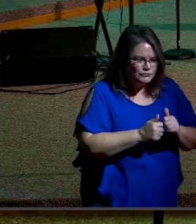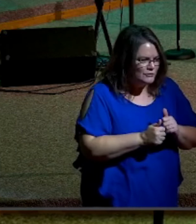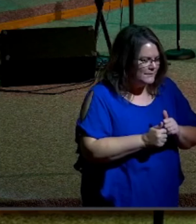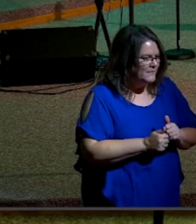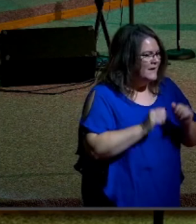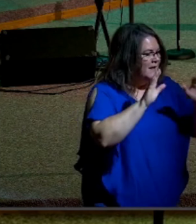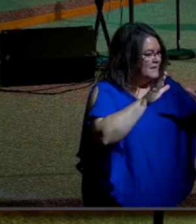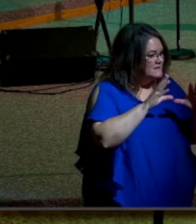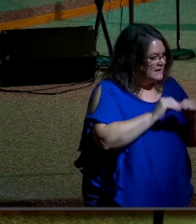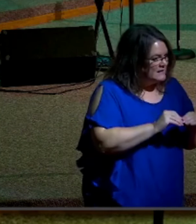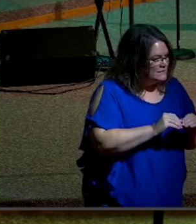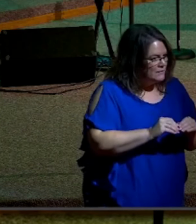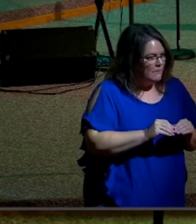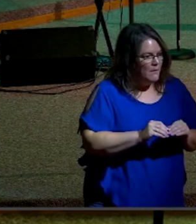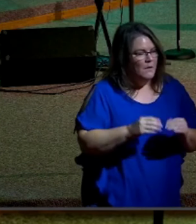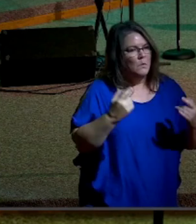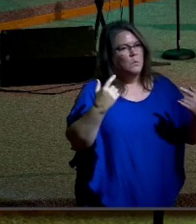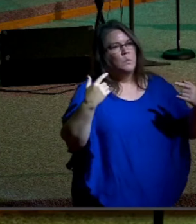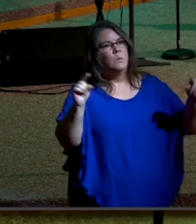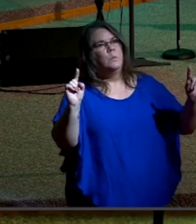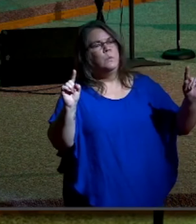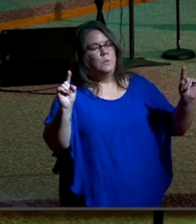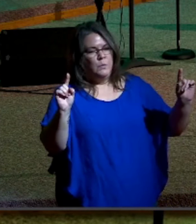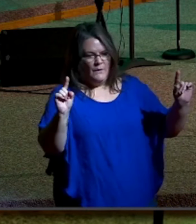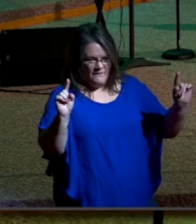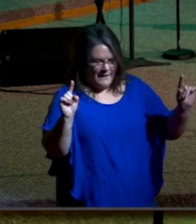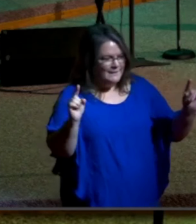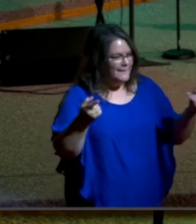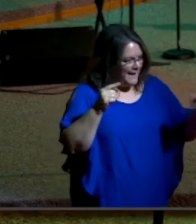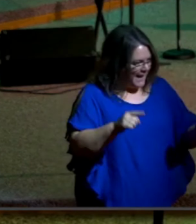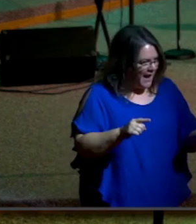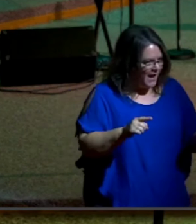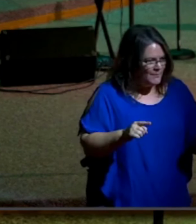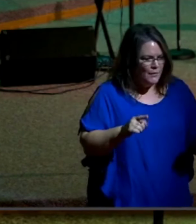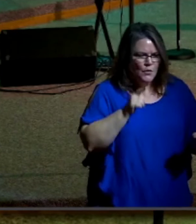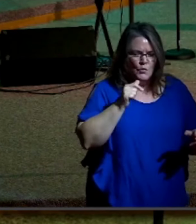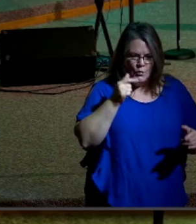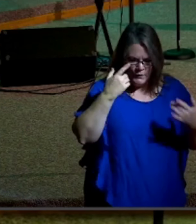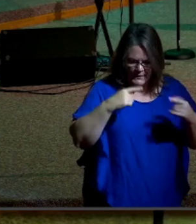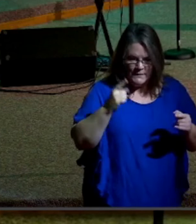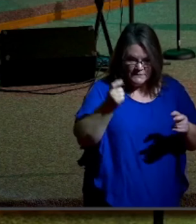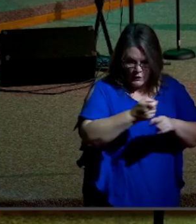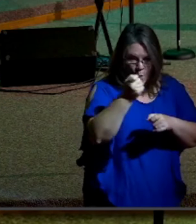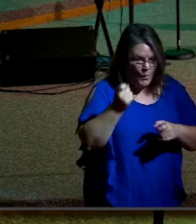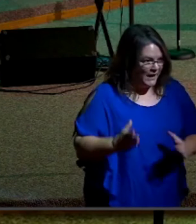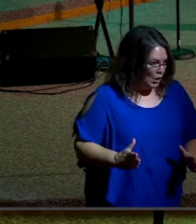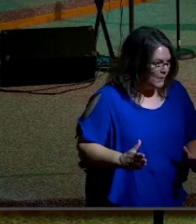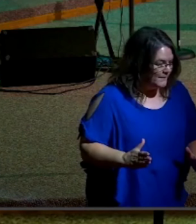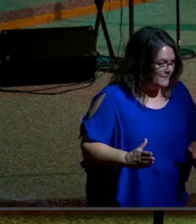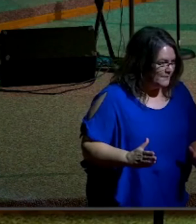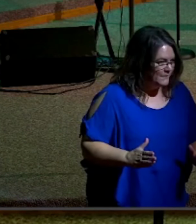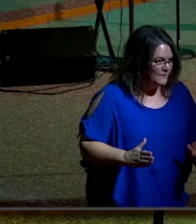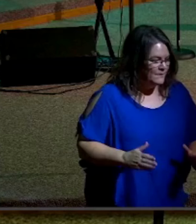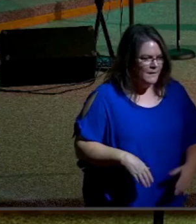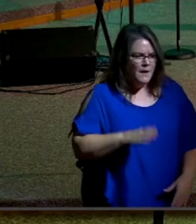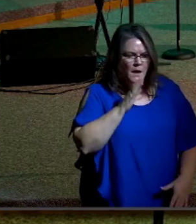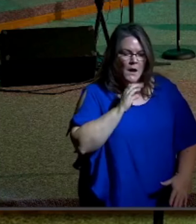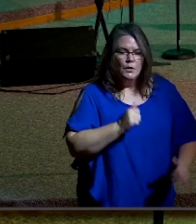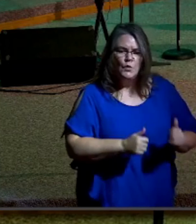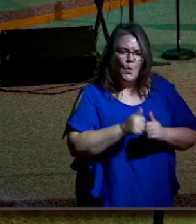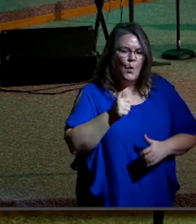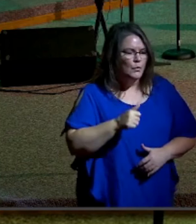service finally showed up for who they were going to announce the winner. And it was an elderly widowed